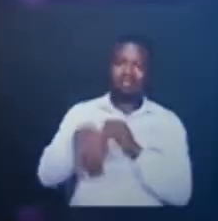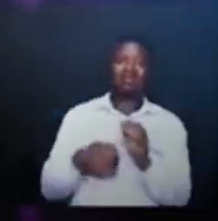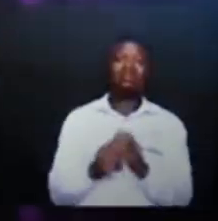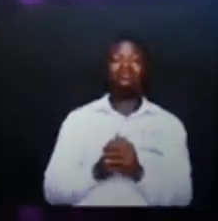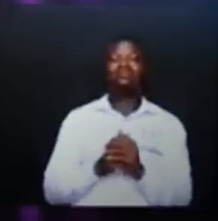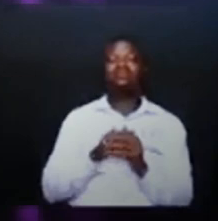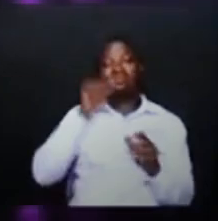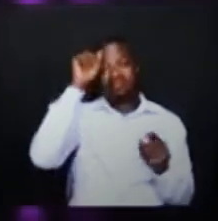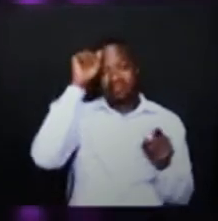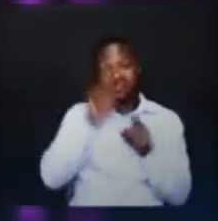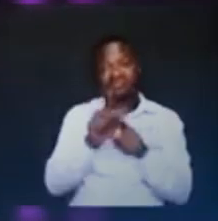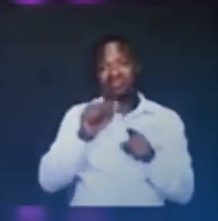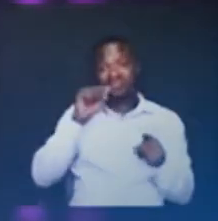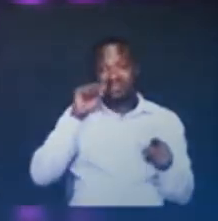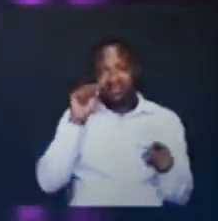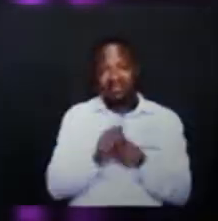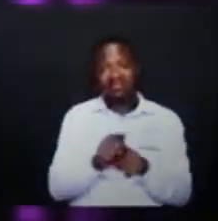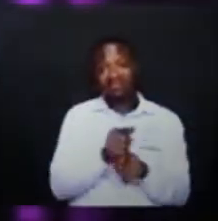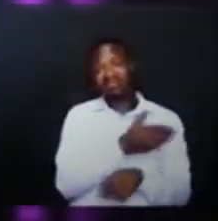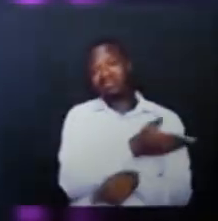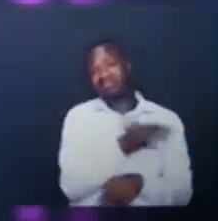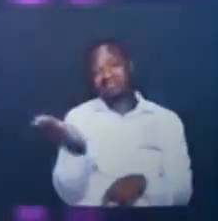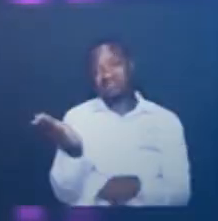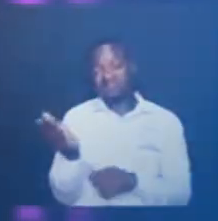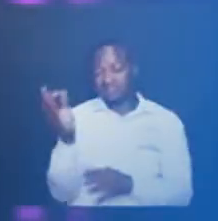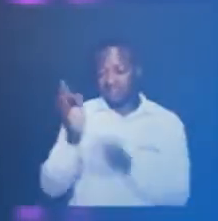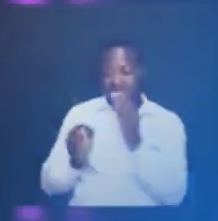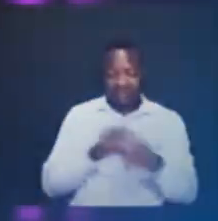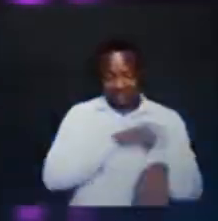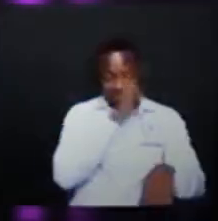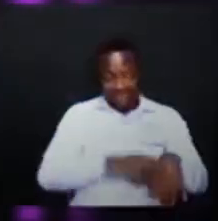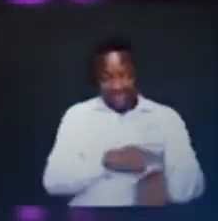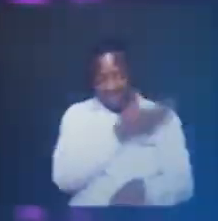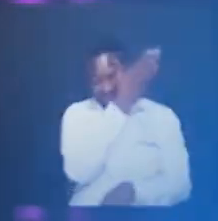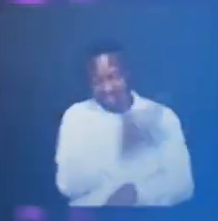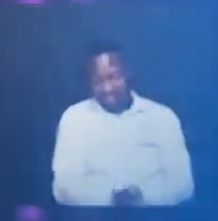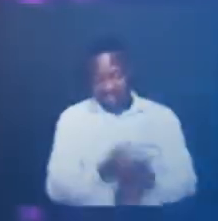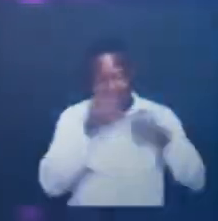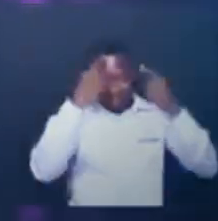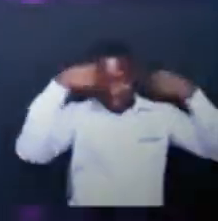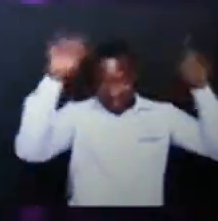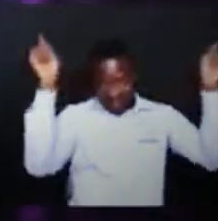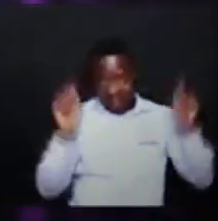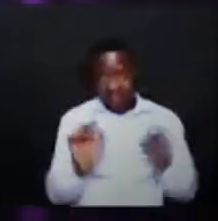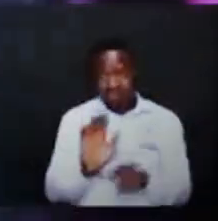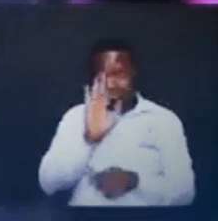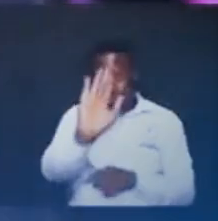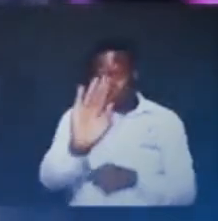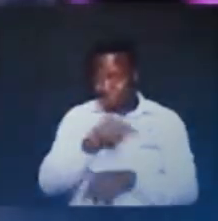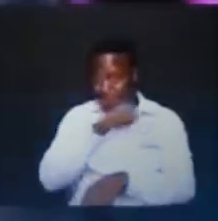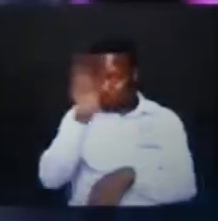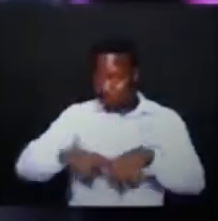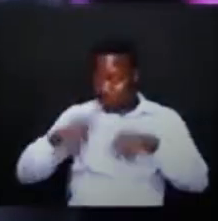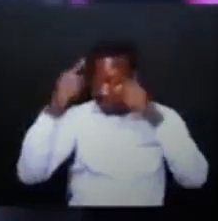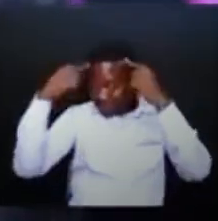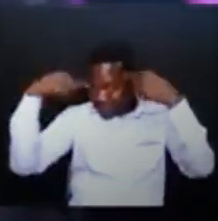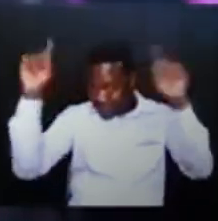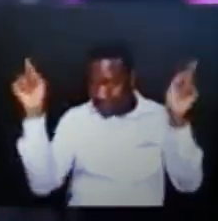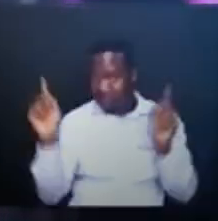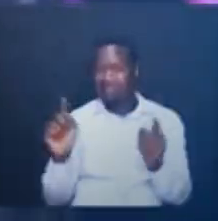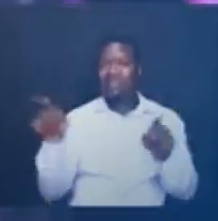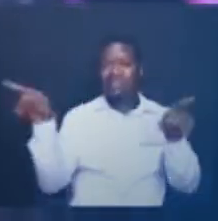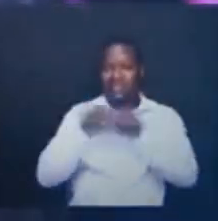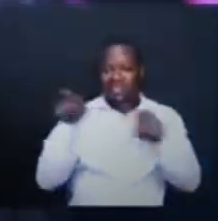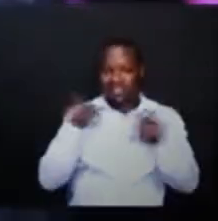brothers and sisters, if this nation prospers, if your nation prospers, you